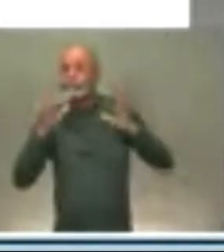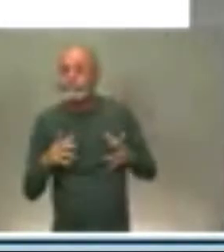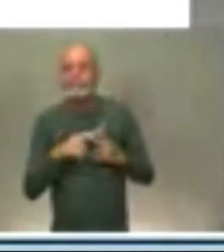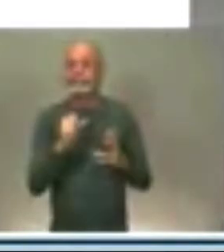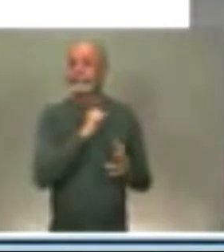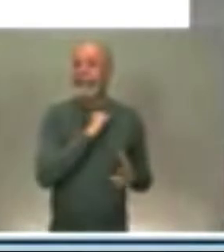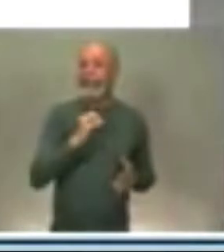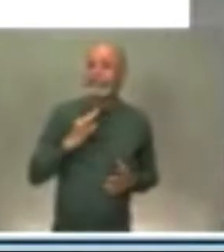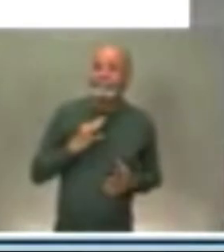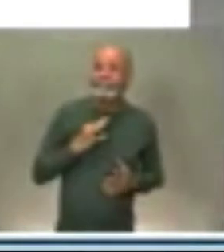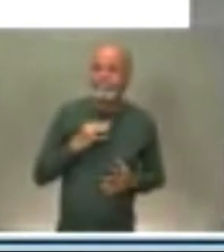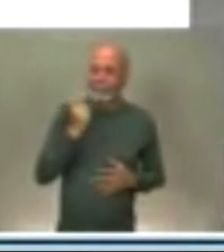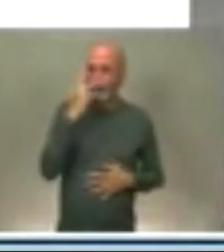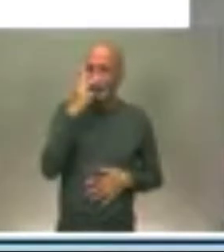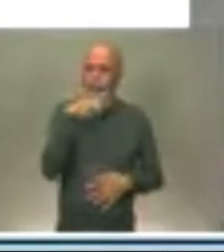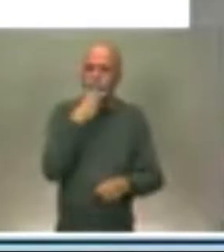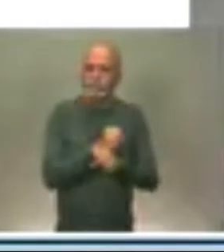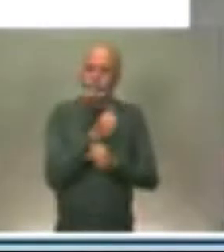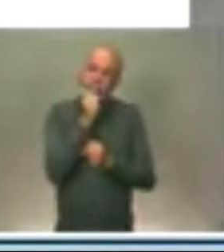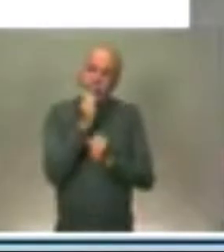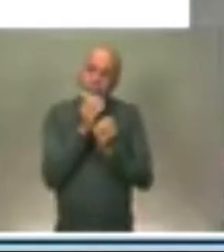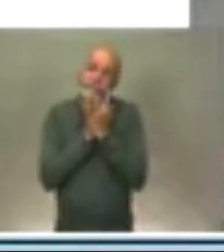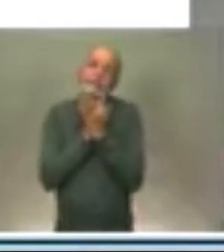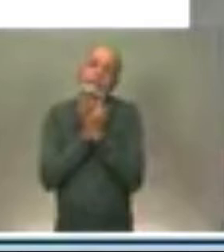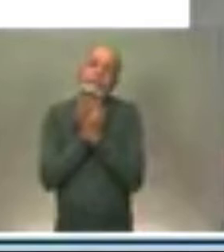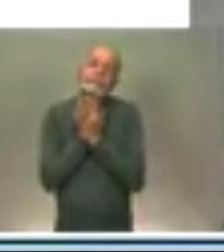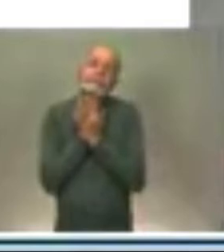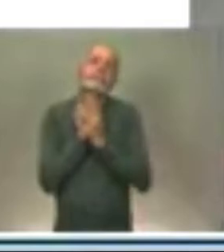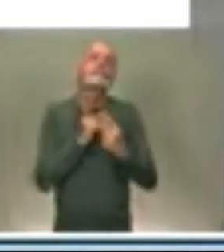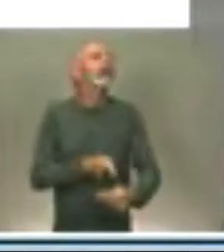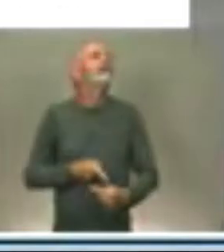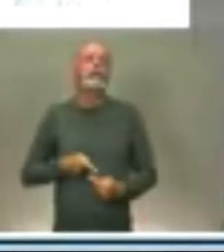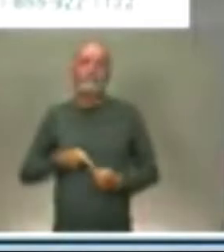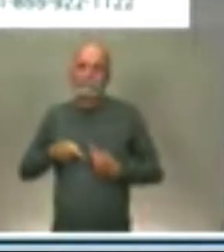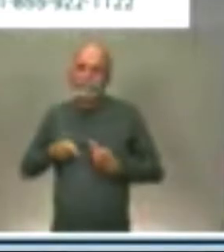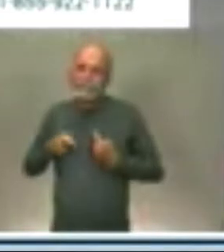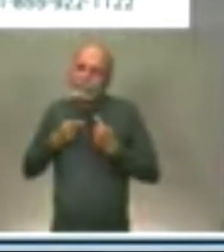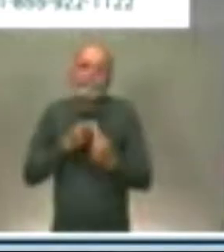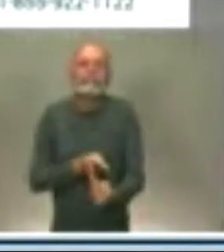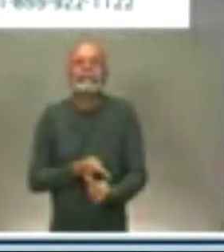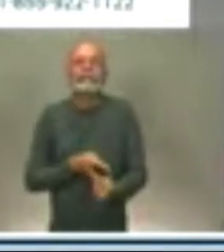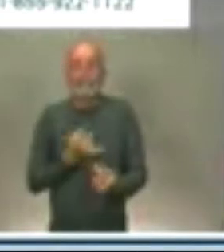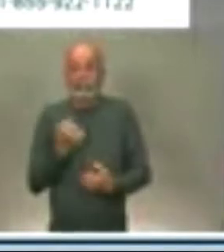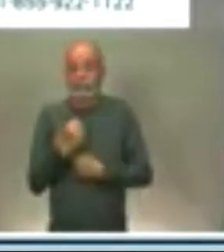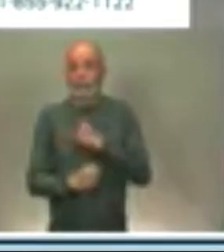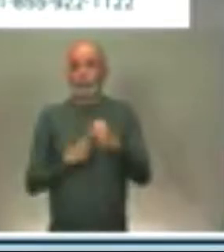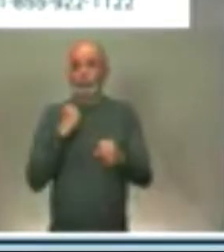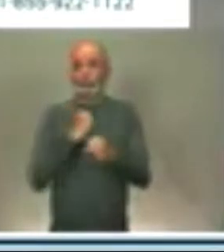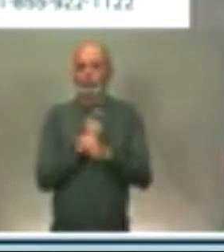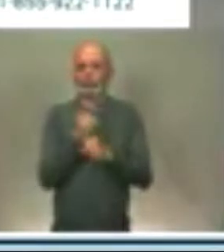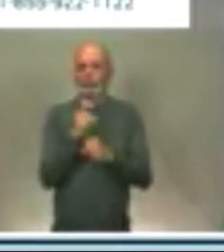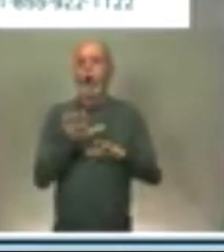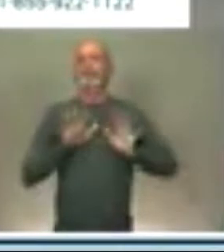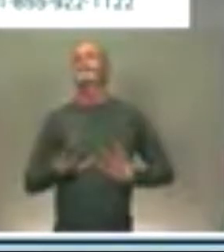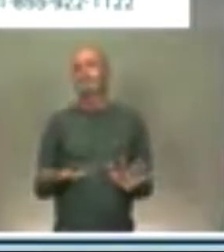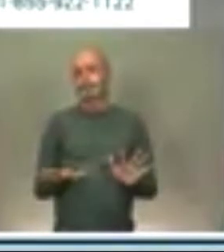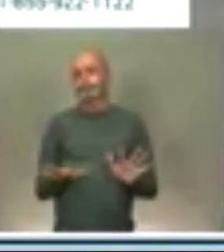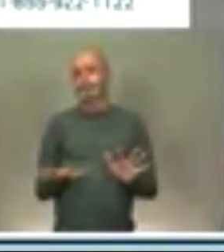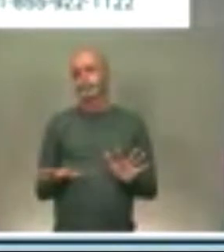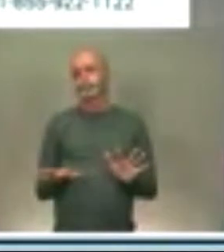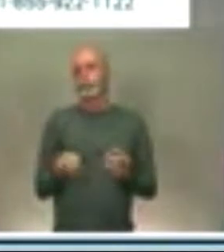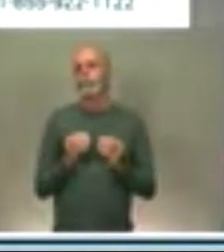years. This year should be easier. The school routine will look almost normal. And when we move into phase